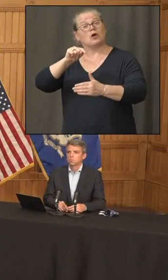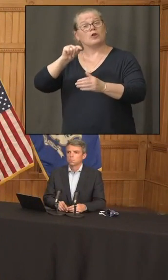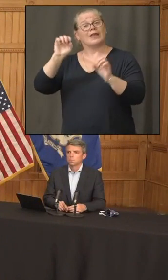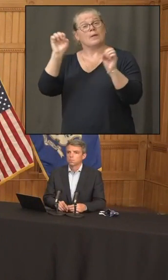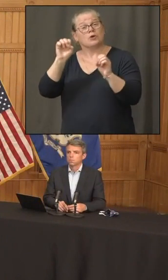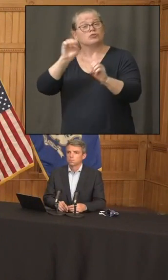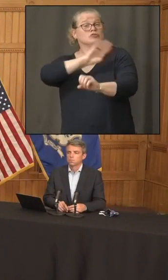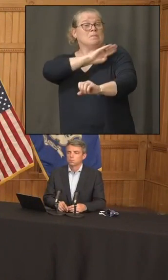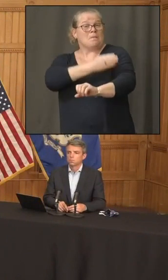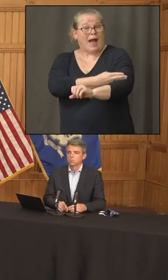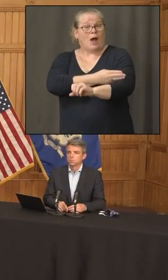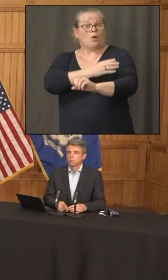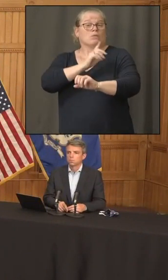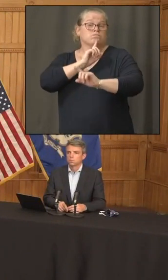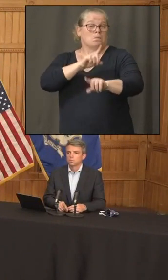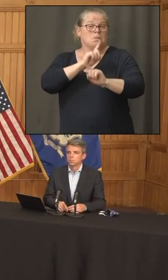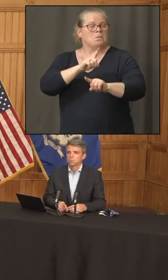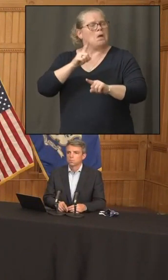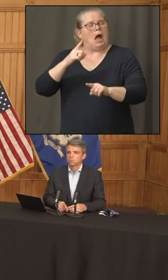CT News Junkie.